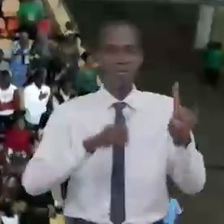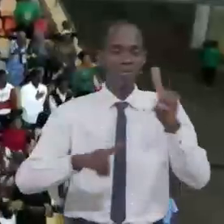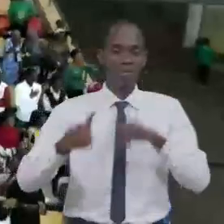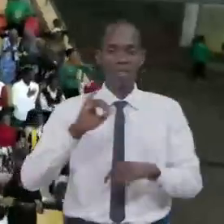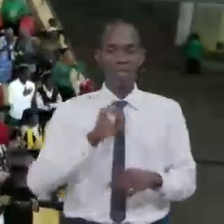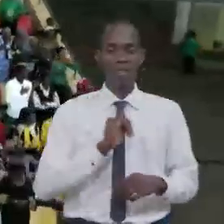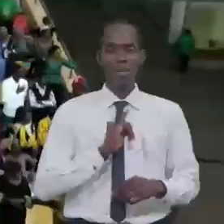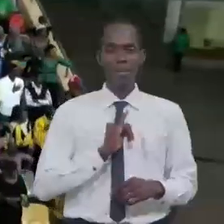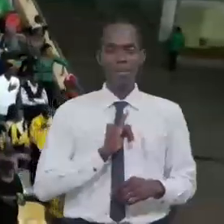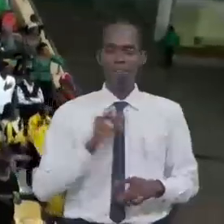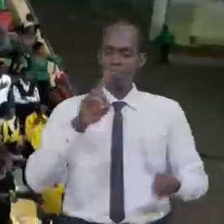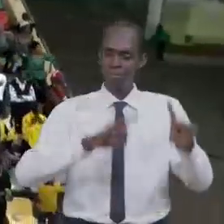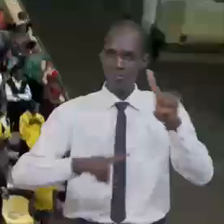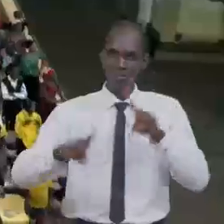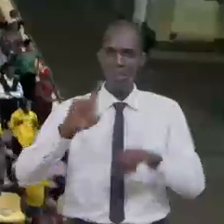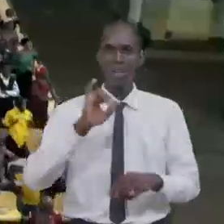say it well,